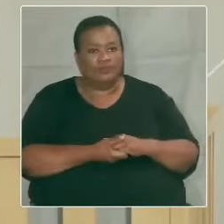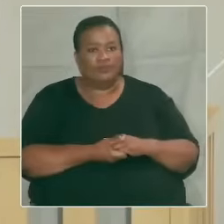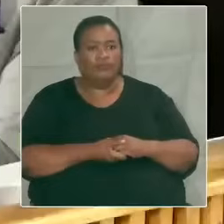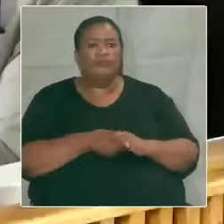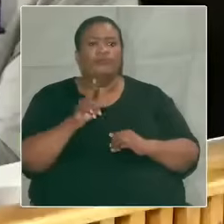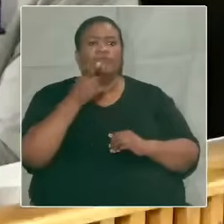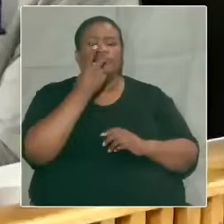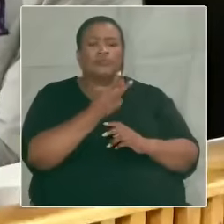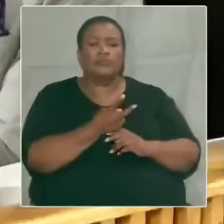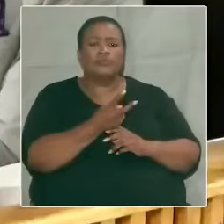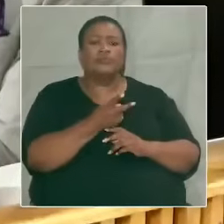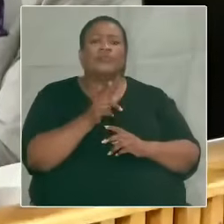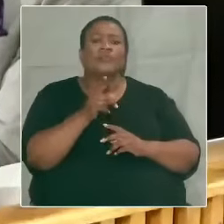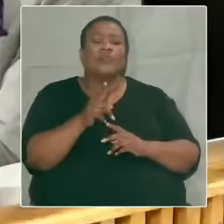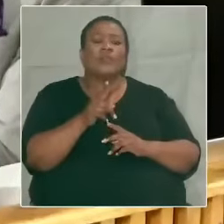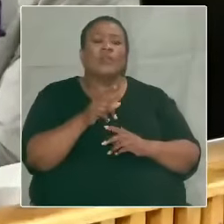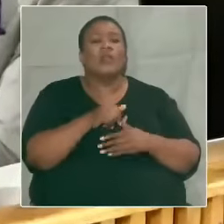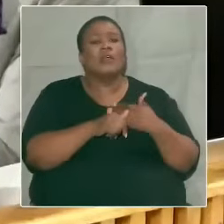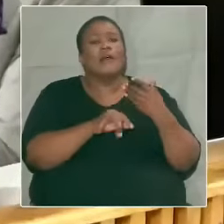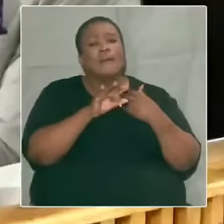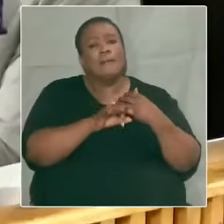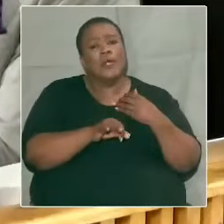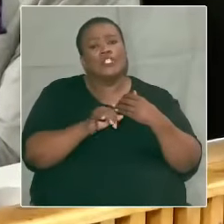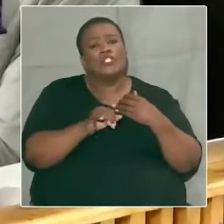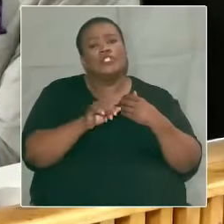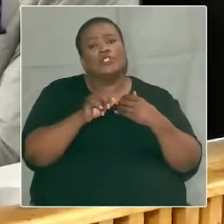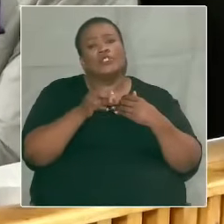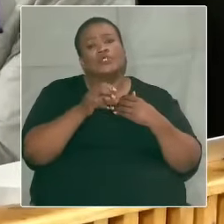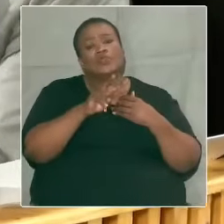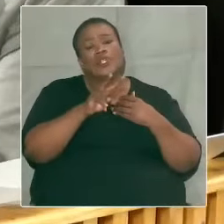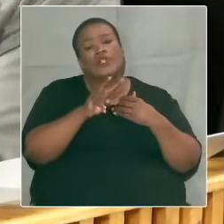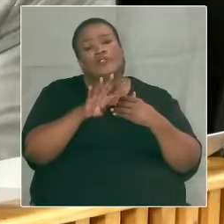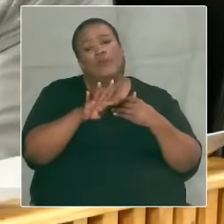you'll see that's the March 2024 document.